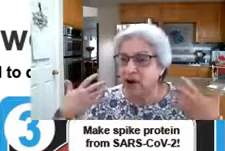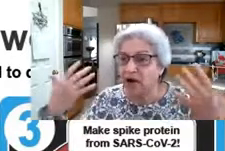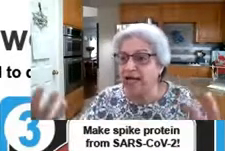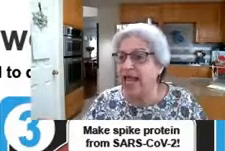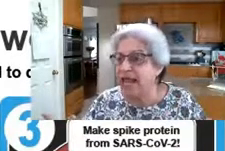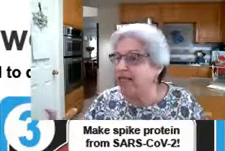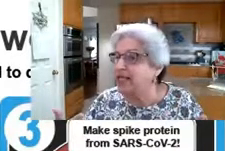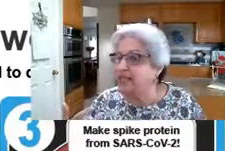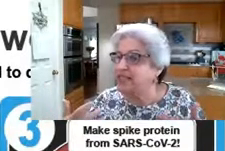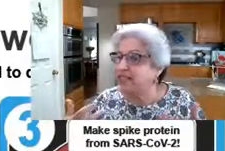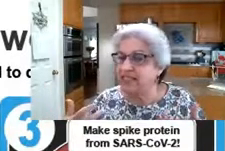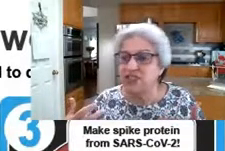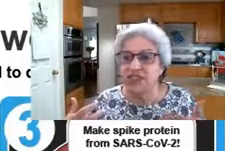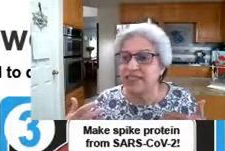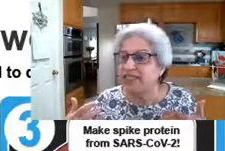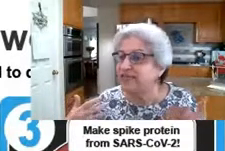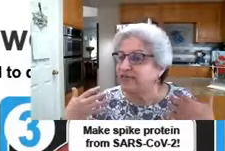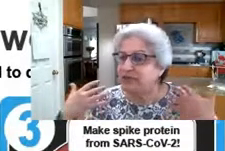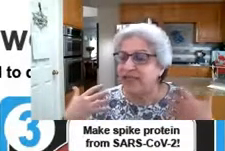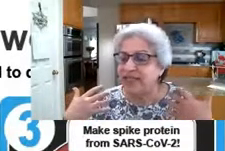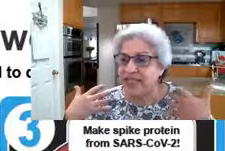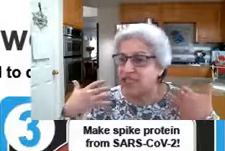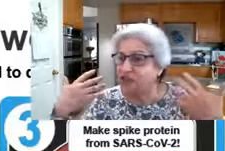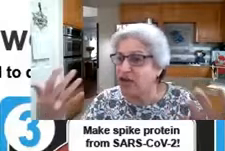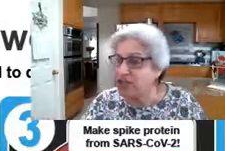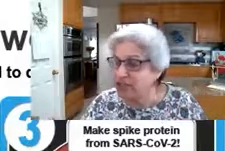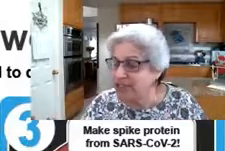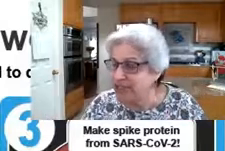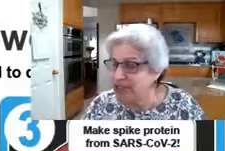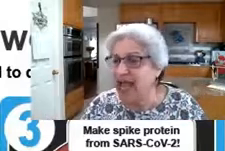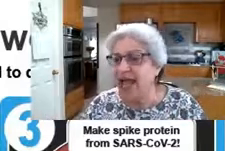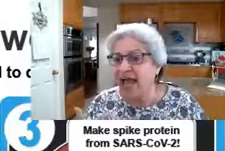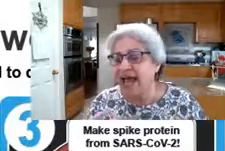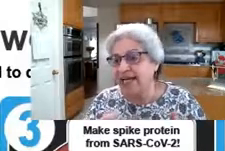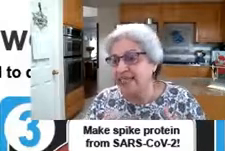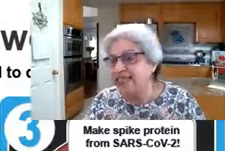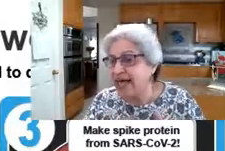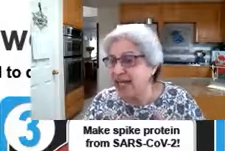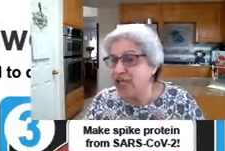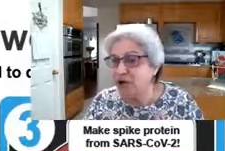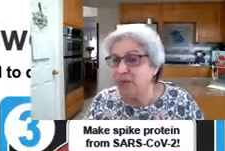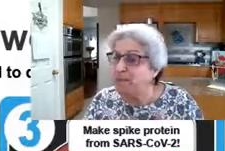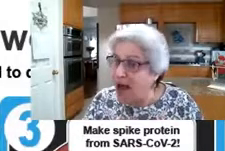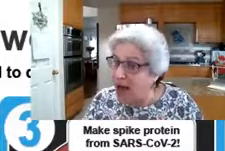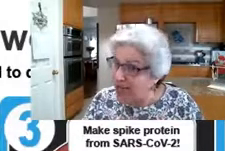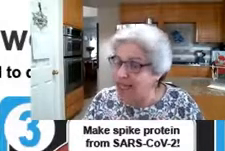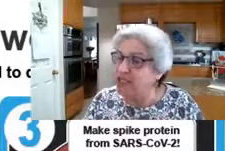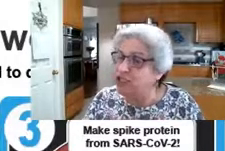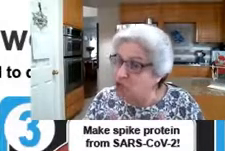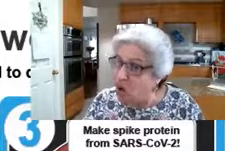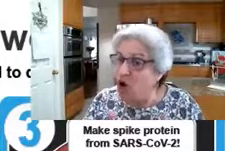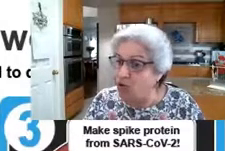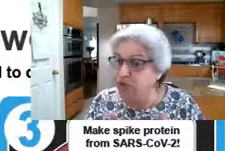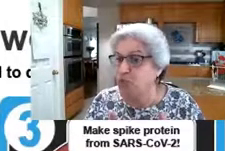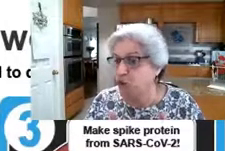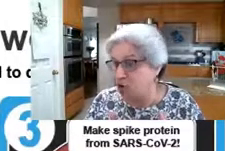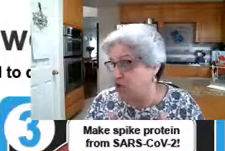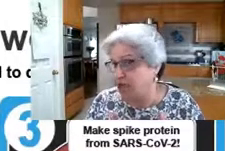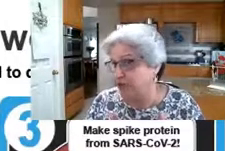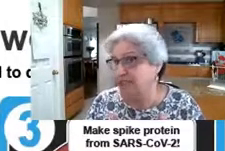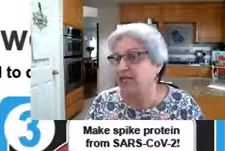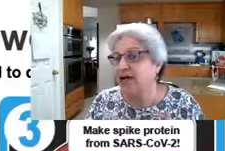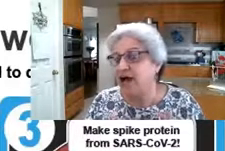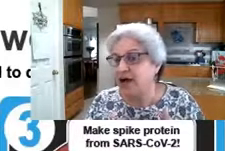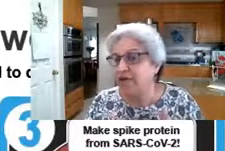the mRNA is just delivering the instructions and it's letting your body do all the